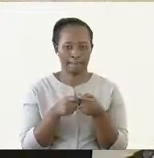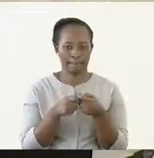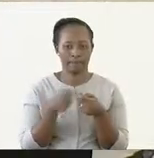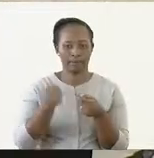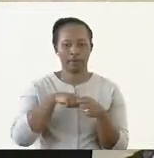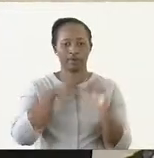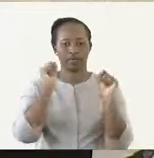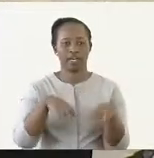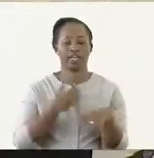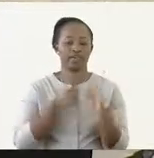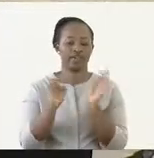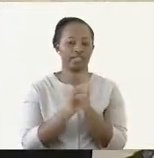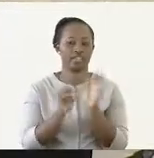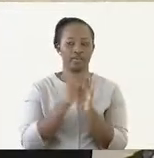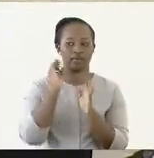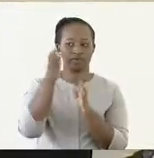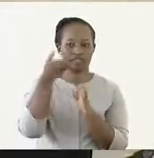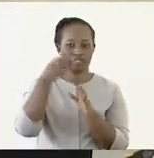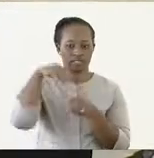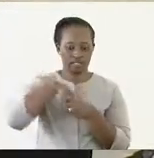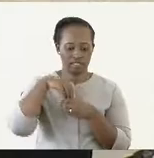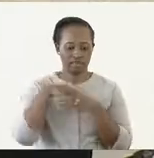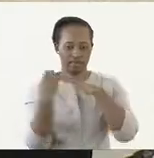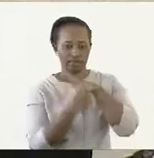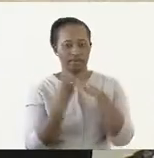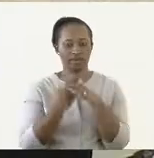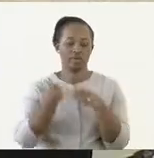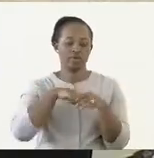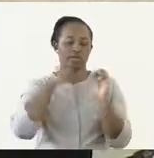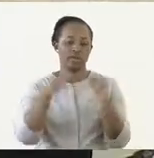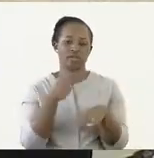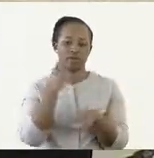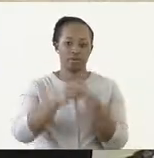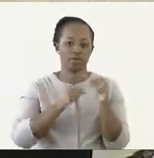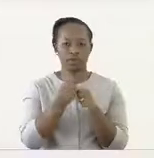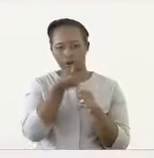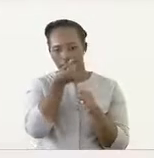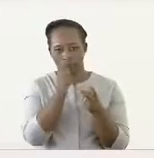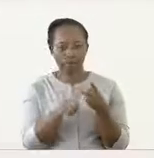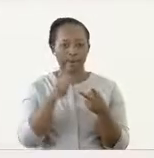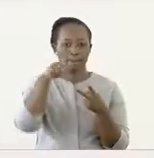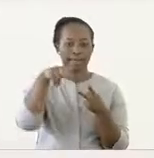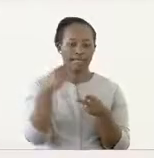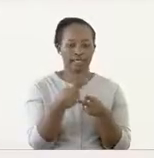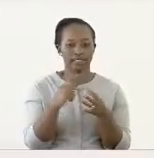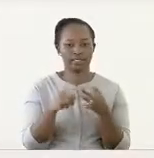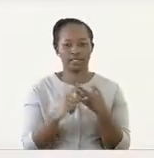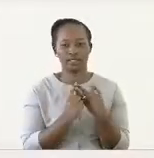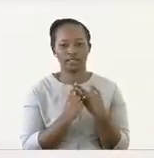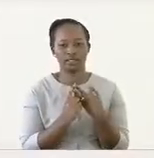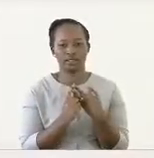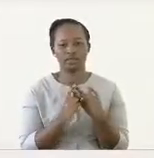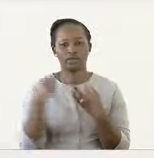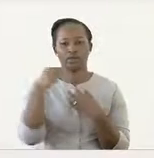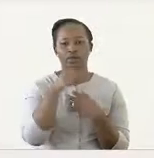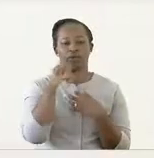We can have examples of these internal environment. We can talk about temperature. We can talk about pH. We can talk about